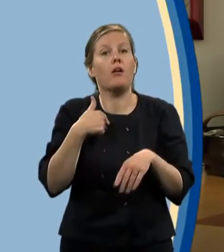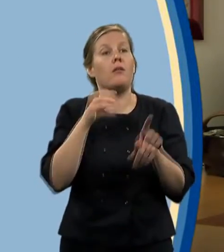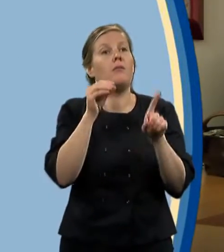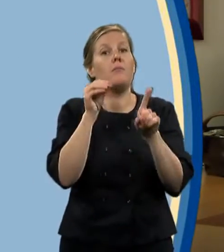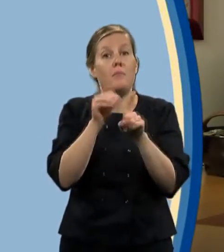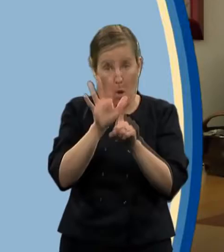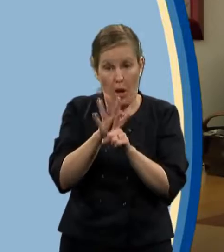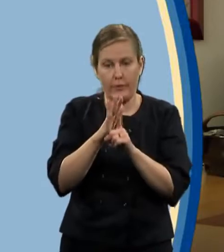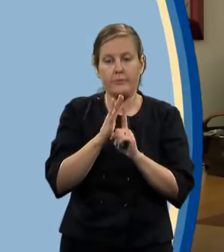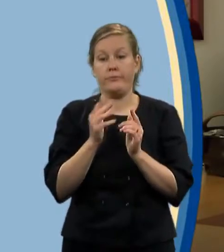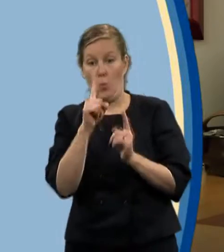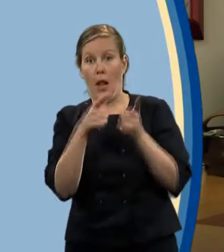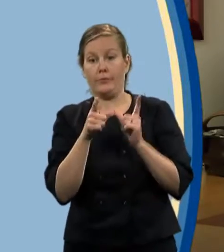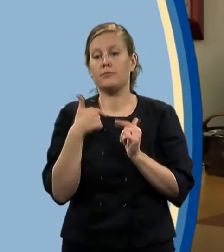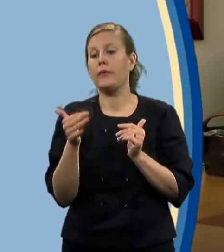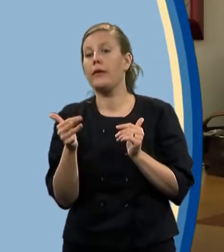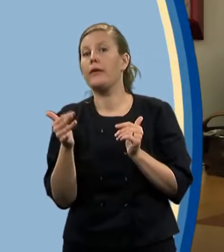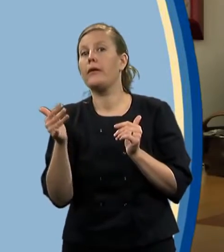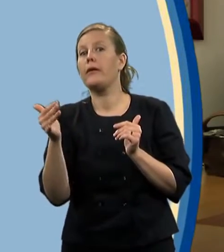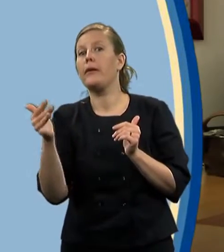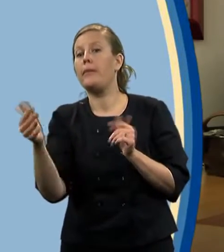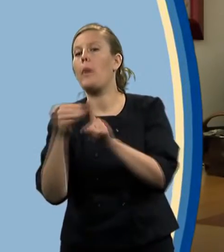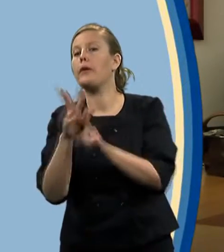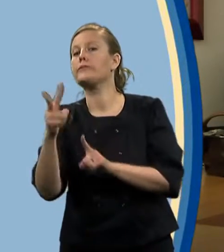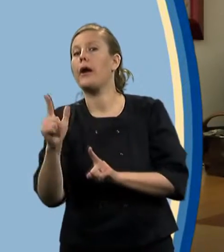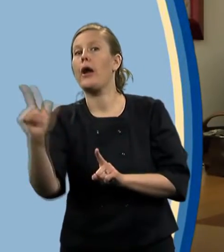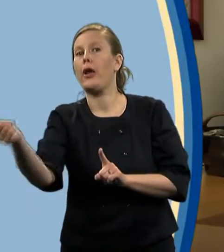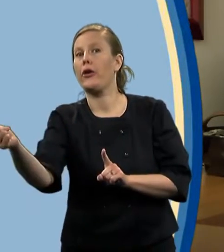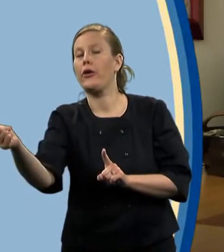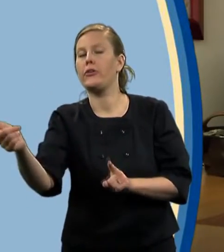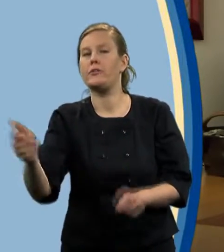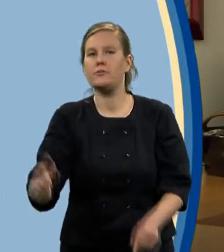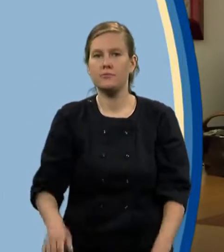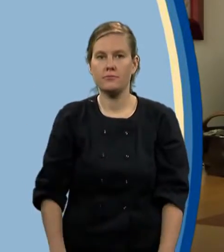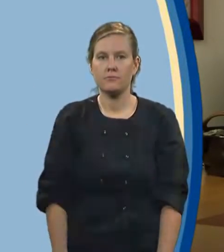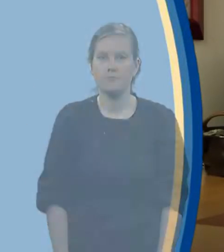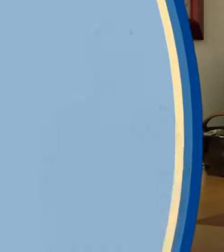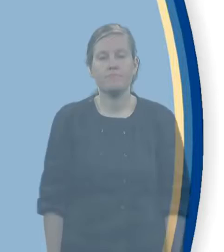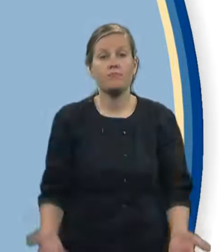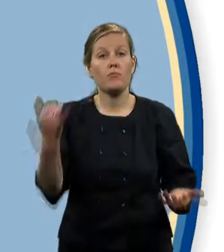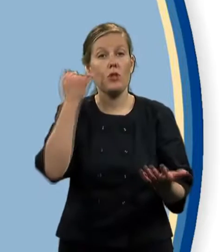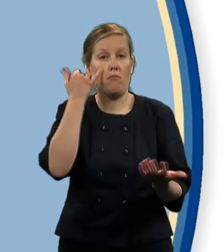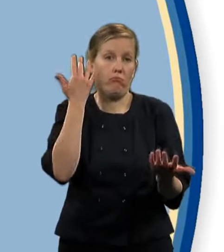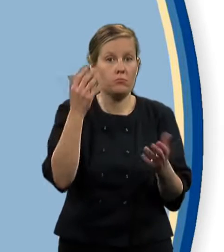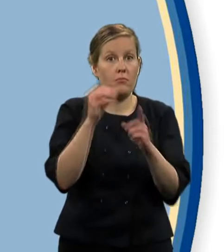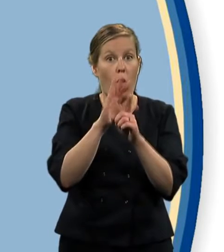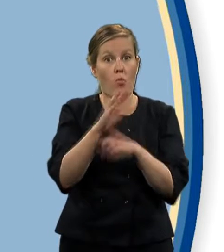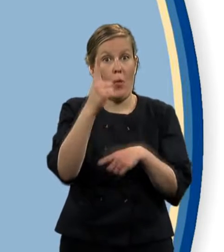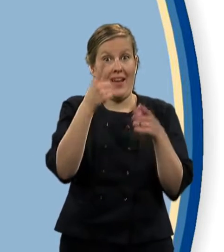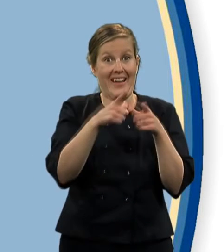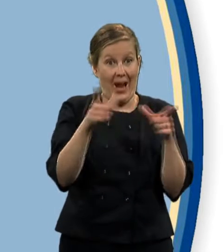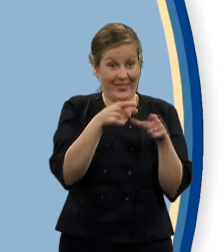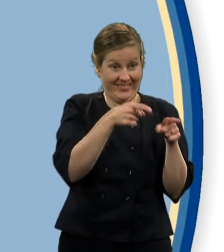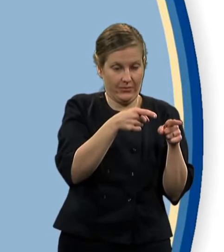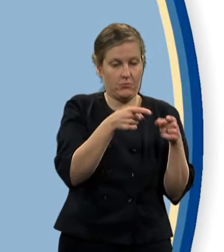language representations than if they had received language in a sequential or serial way. For example, exposure to